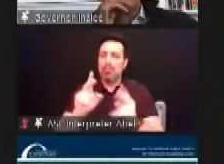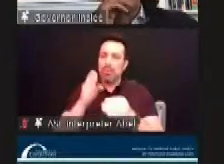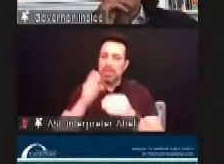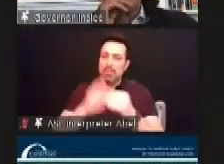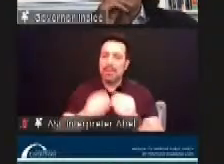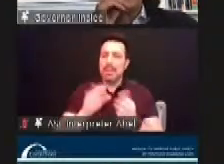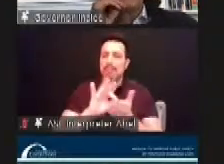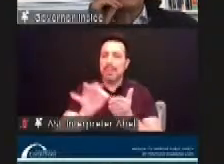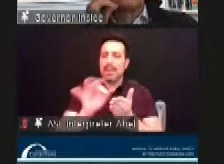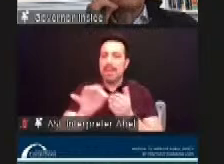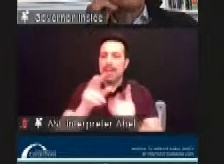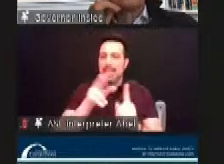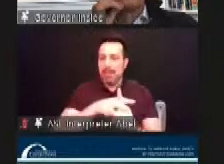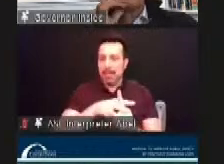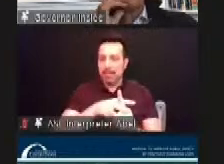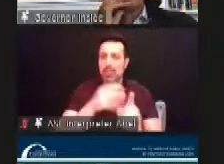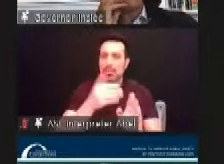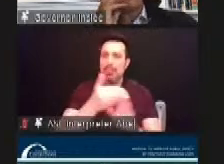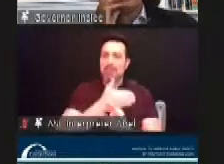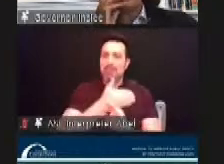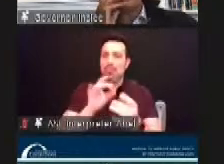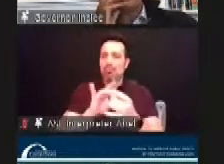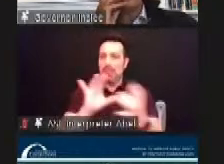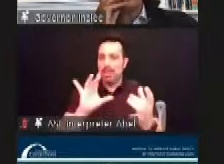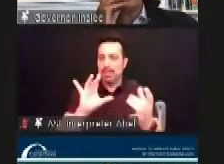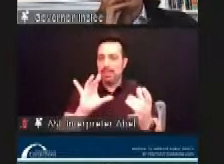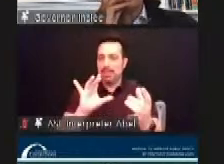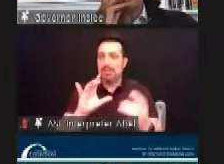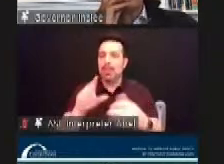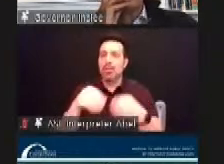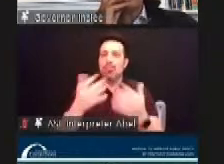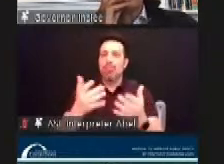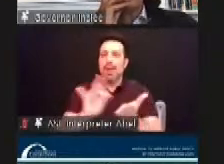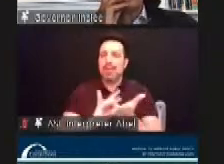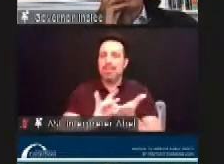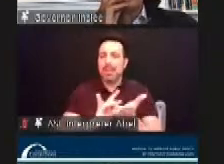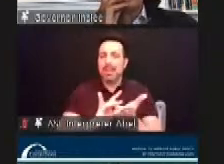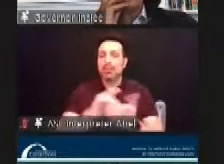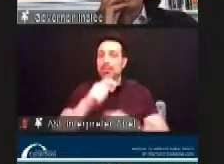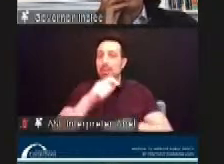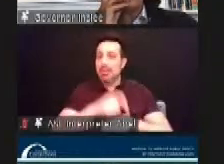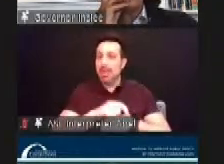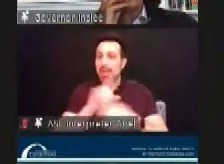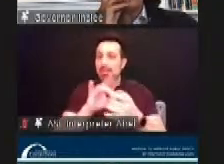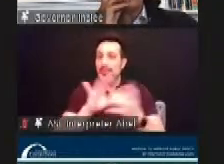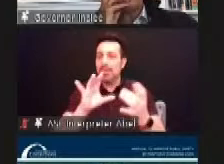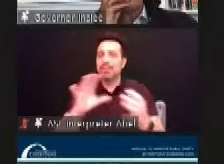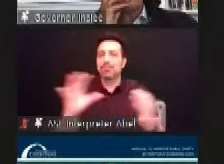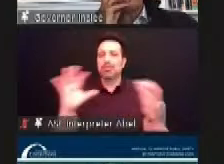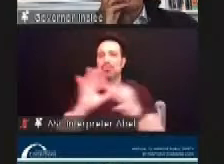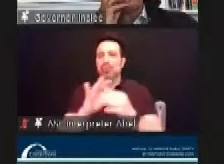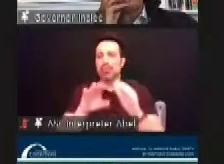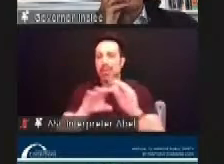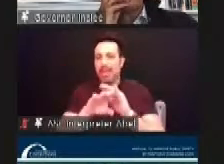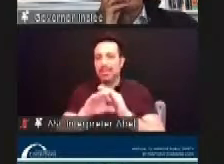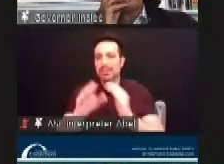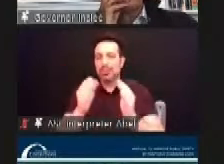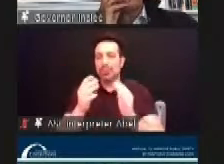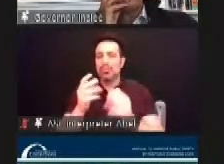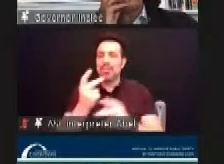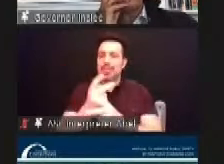Medicaid applications prior to release and provide medications at the time of release to bridge access to care in the